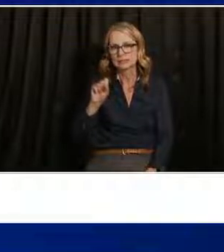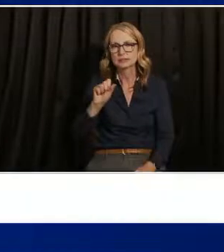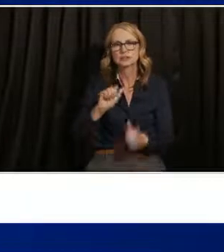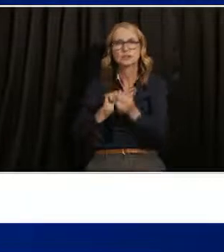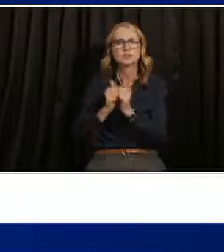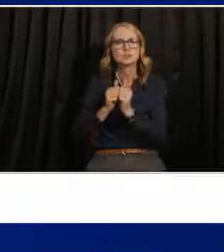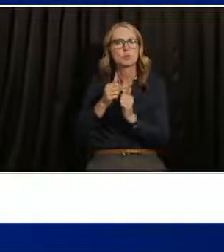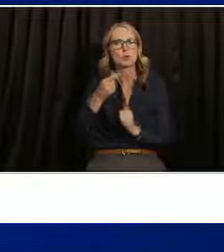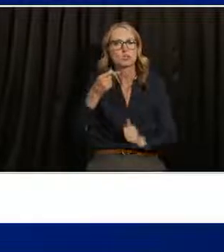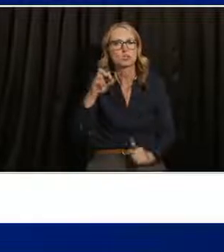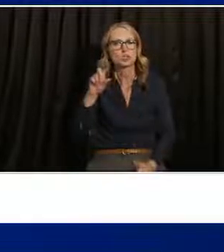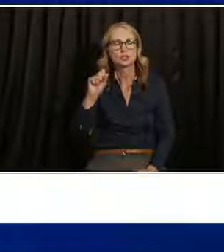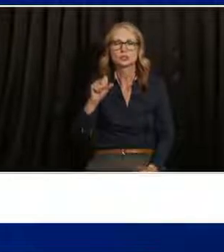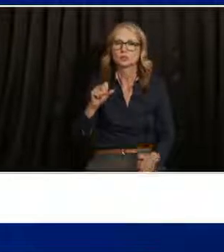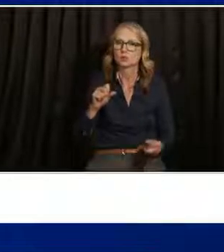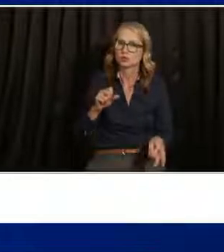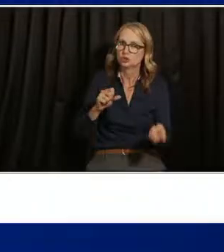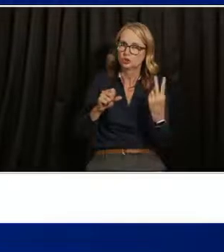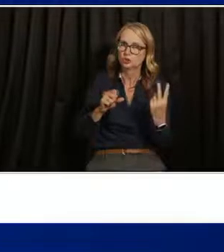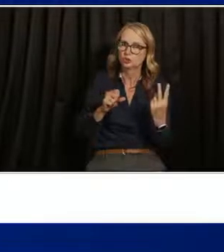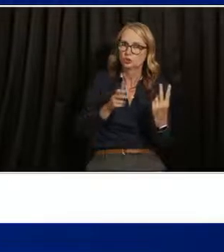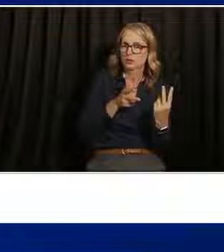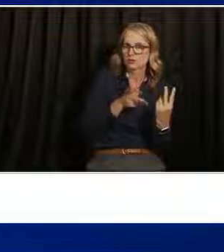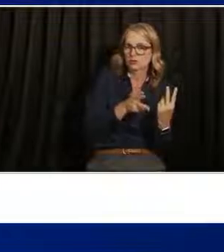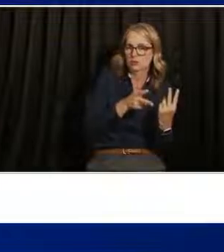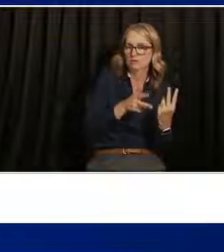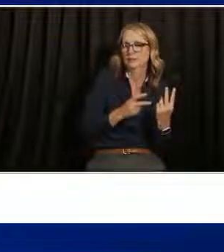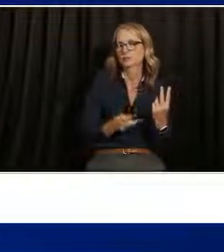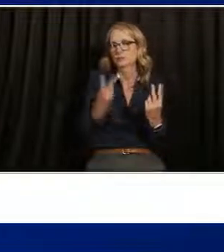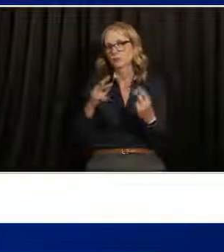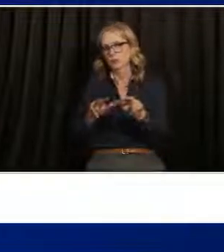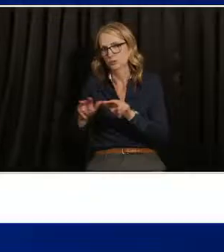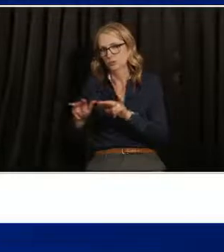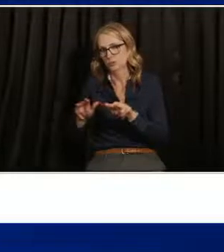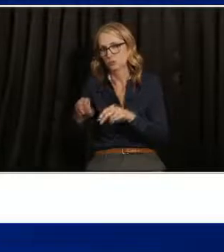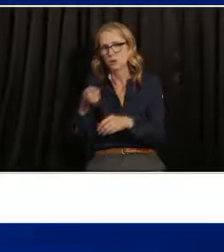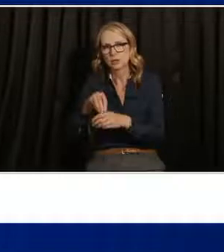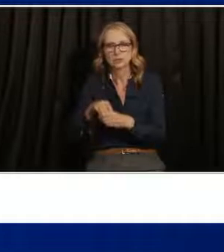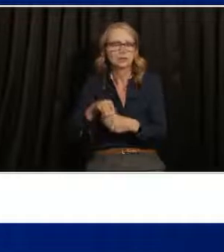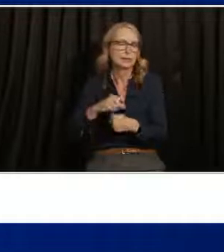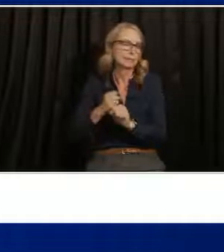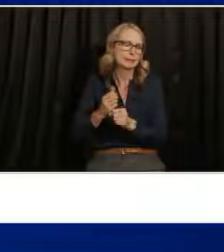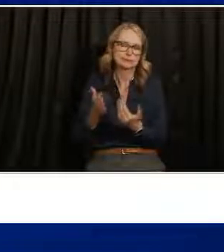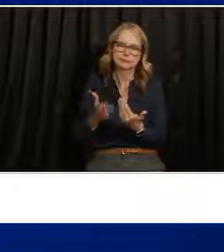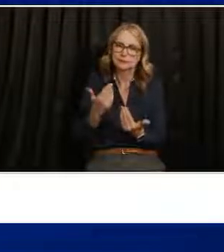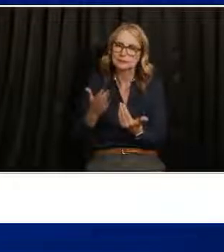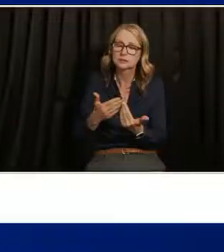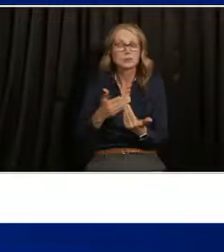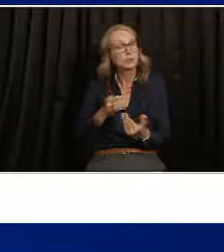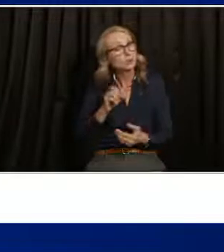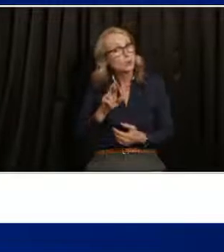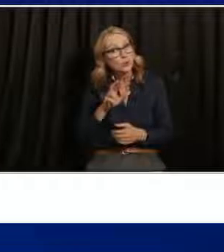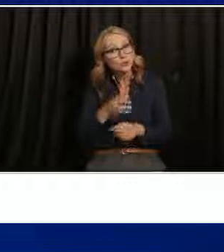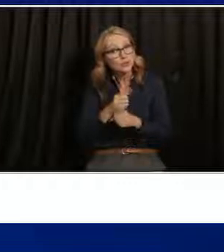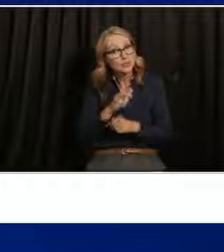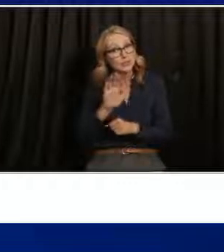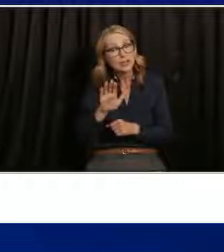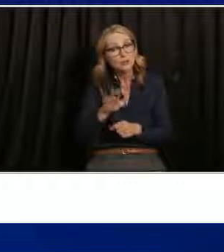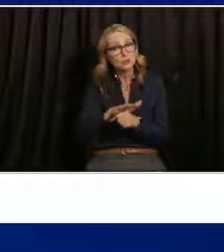2 drive-in, just to make it even easier, even quicker. It's also available at your local pharmacy, your local doctor's office, your local